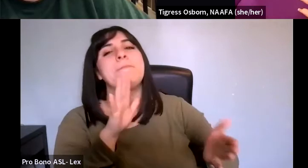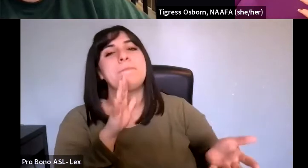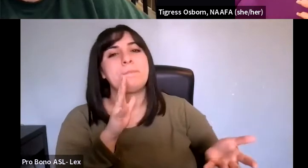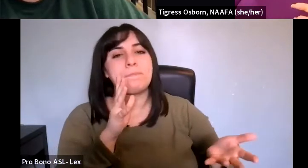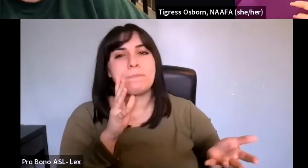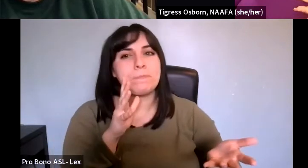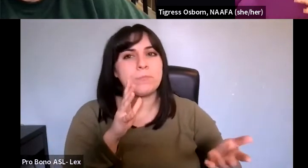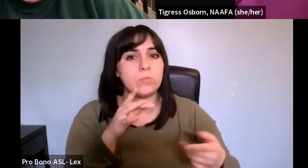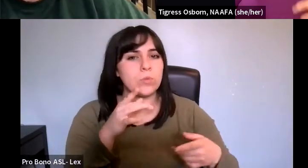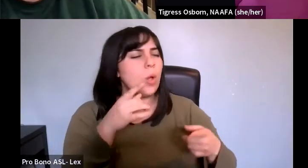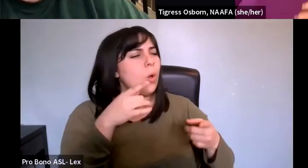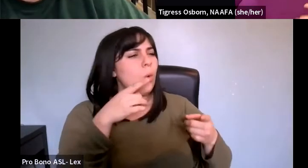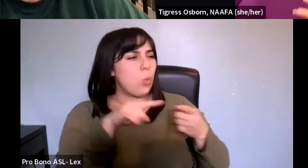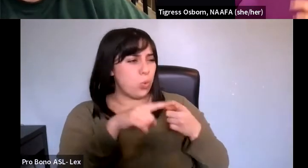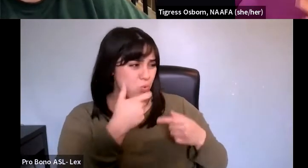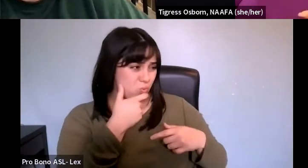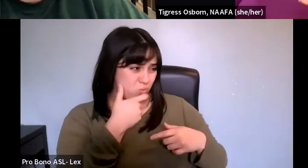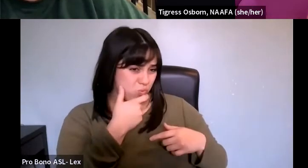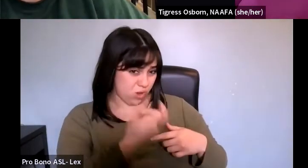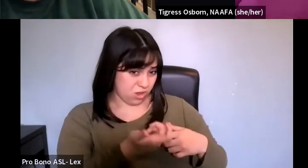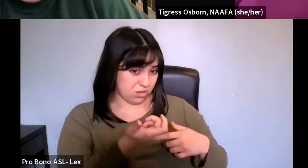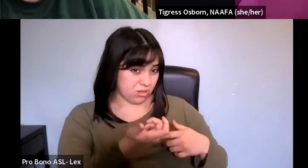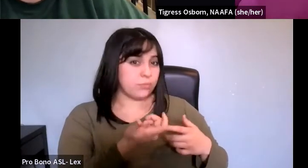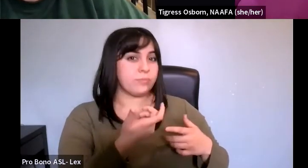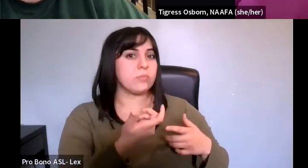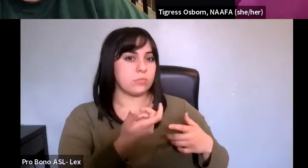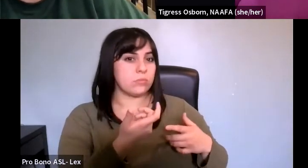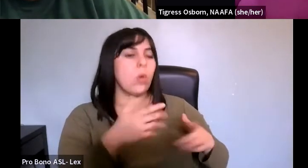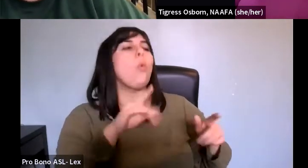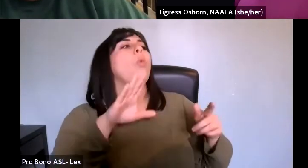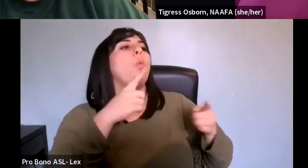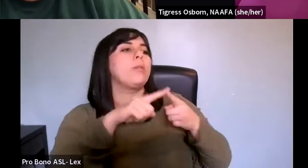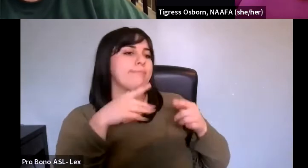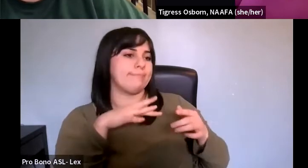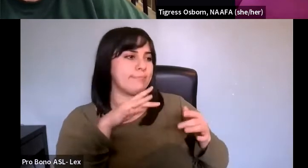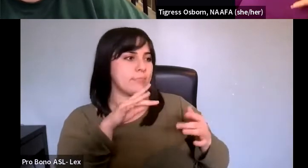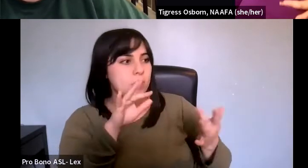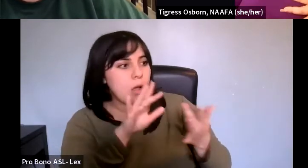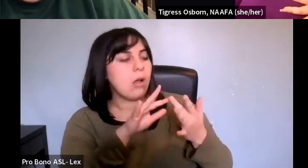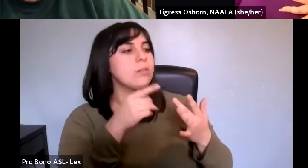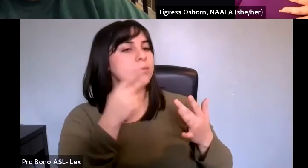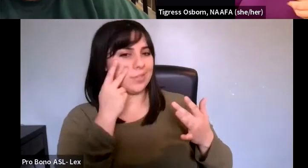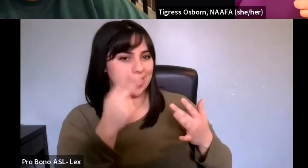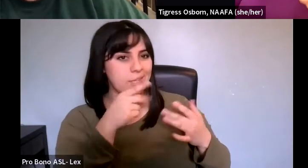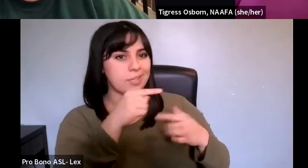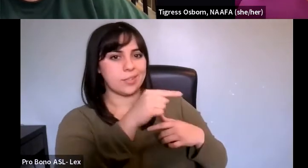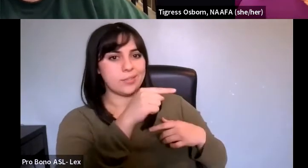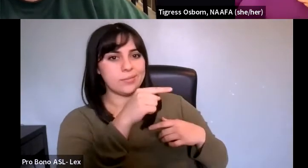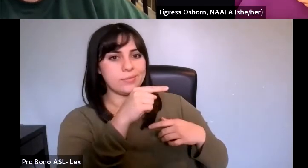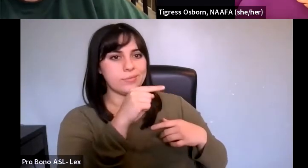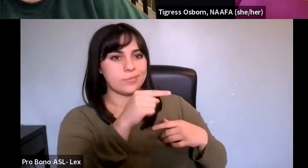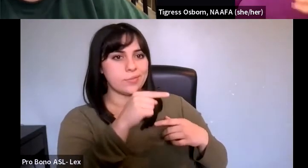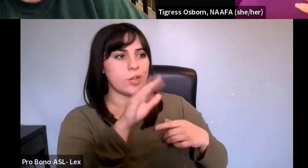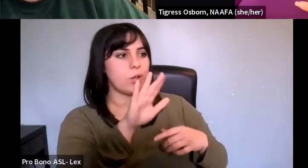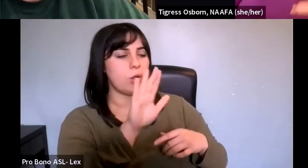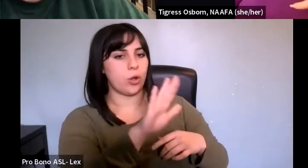When you watch, you will see posts from Sophie about being called out and about the sort of like step-by-step emotional reaction of like, this is how I